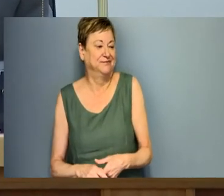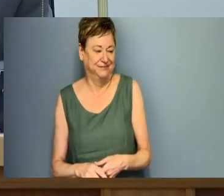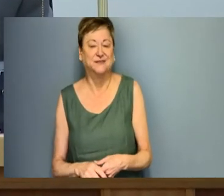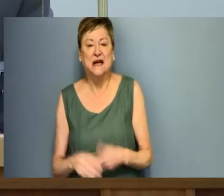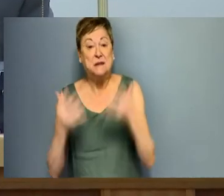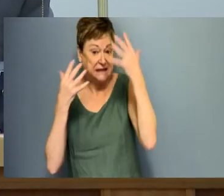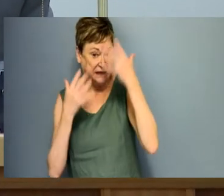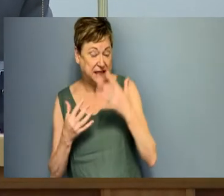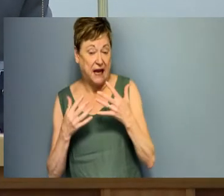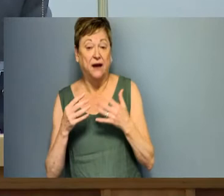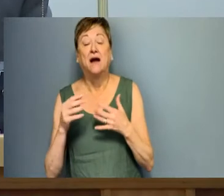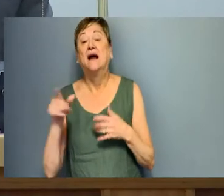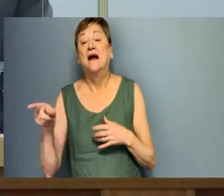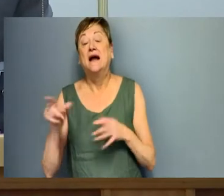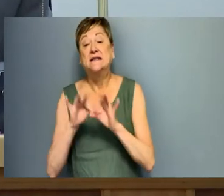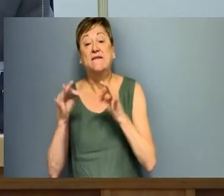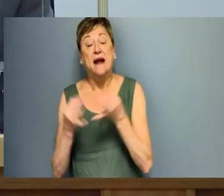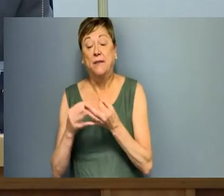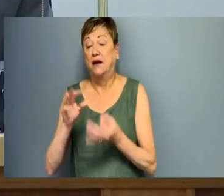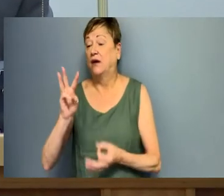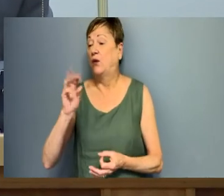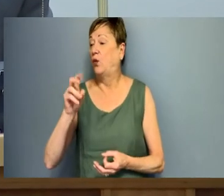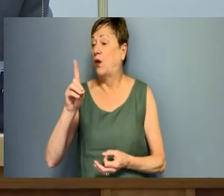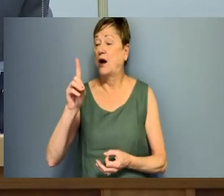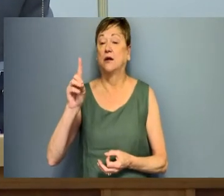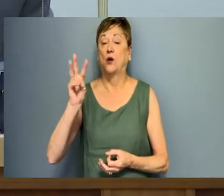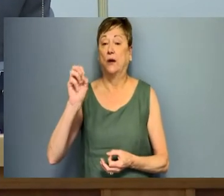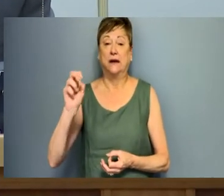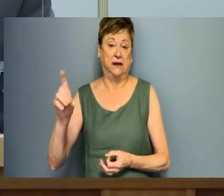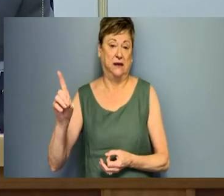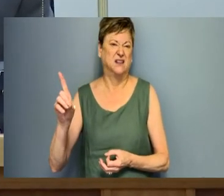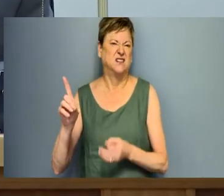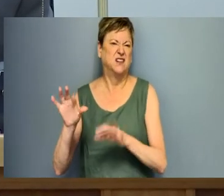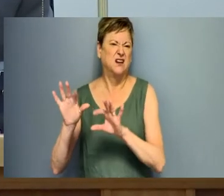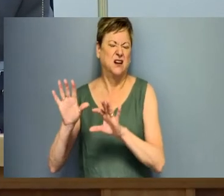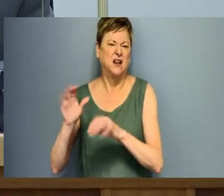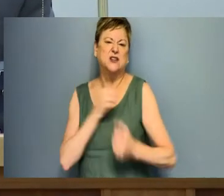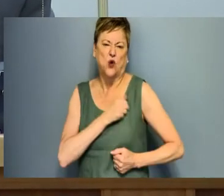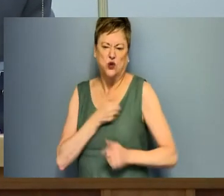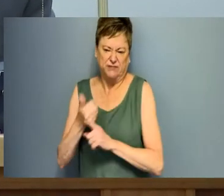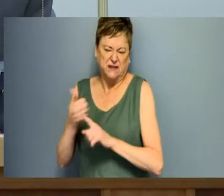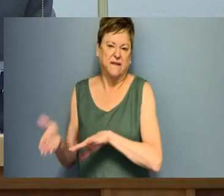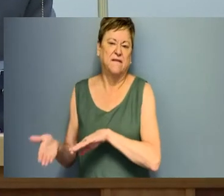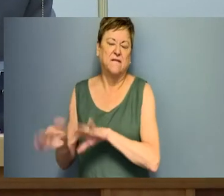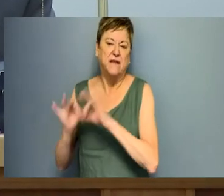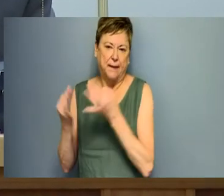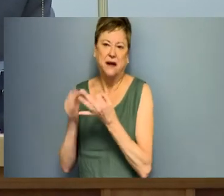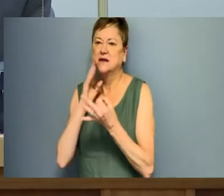Mr. Wildman's family from Bucks County has passed on or moved away.